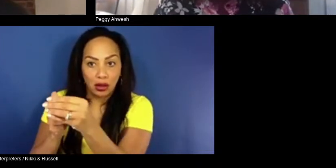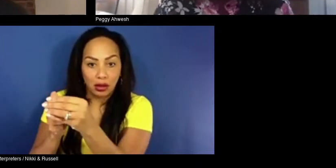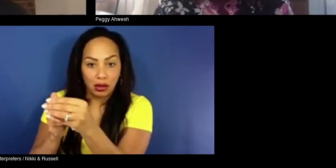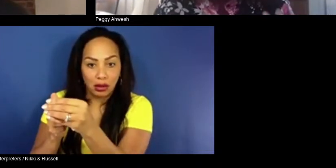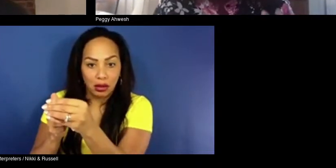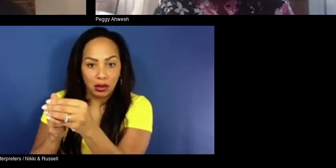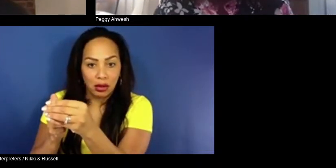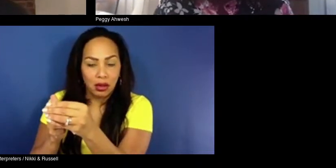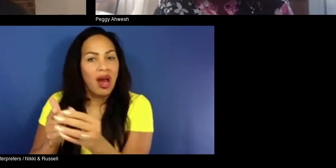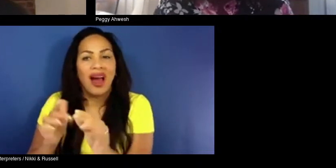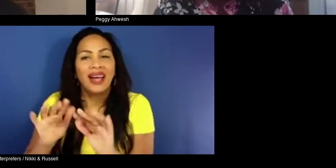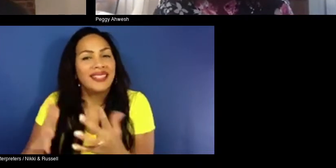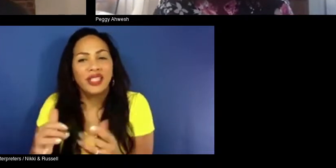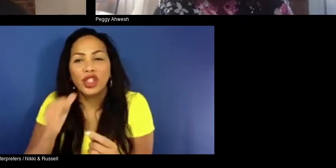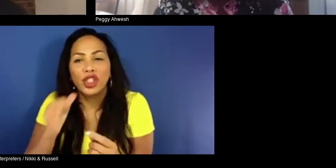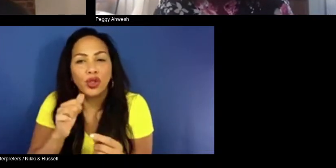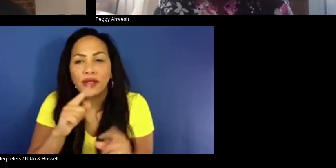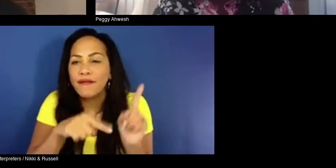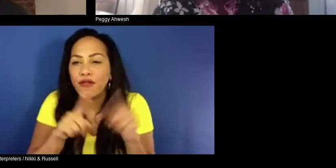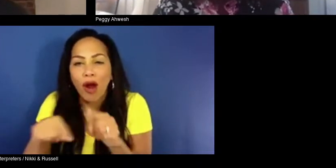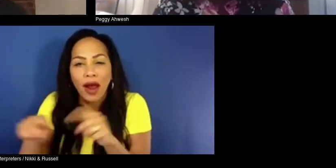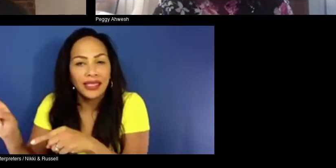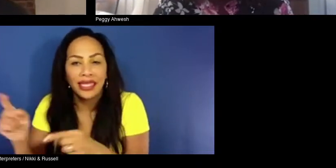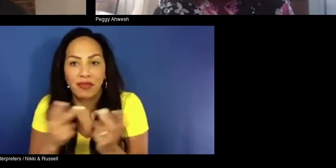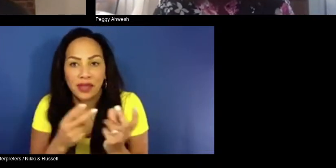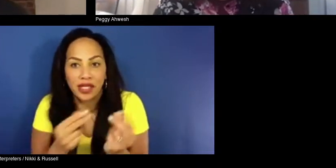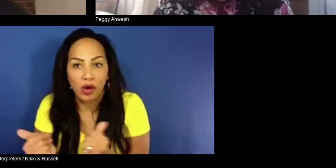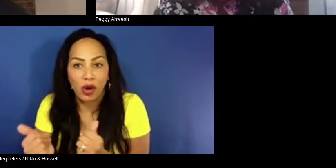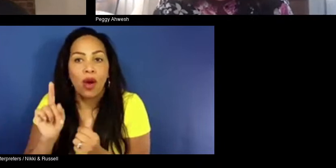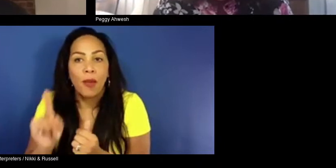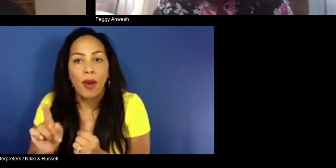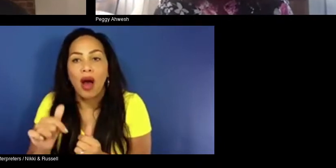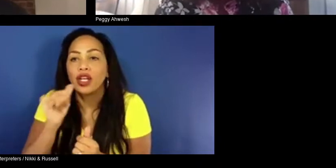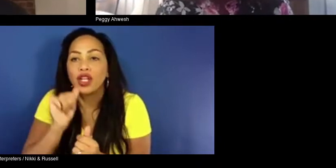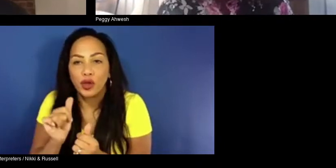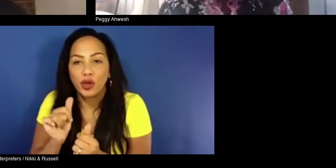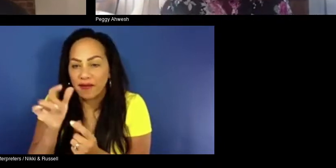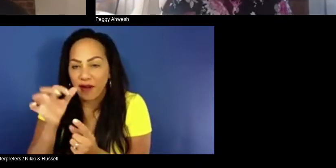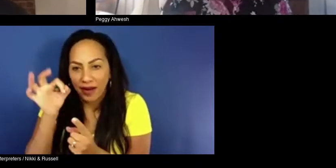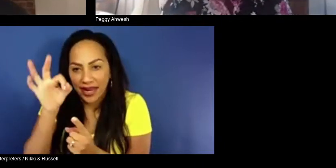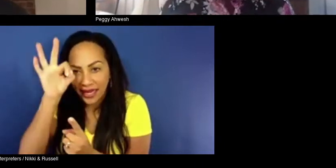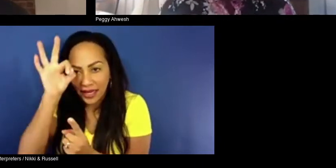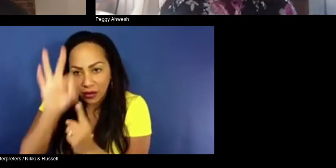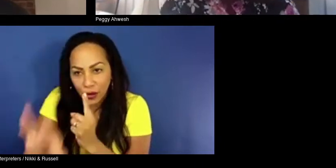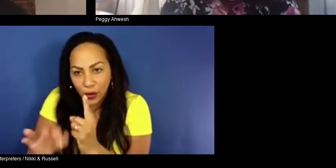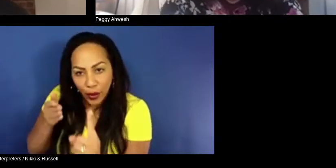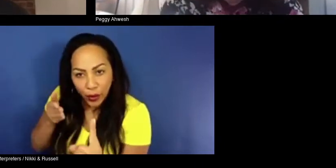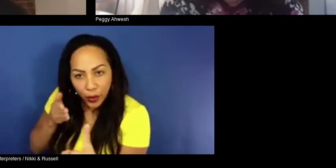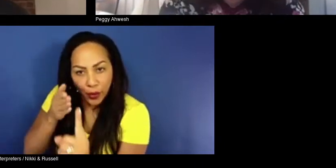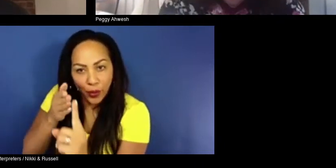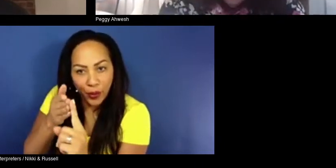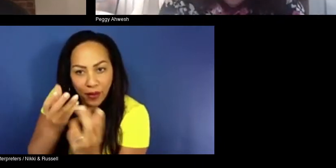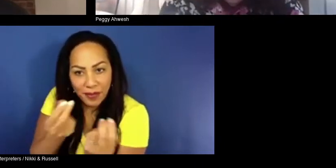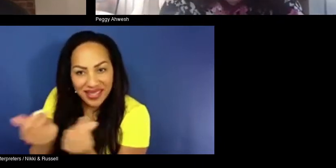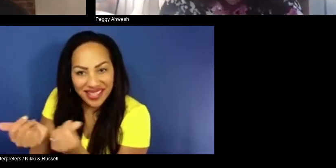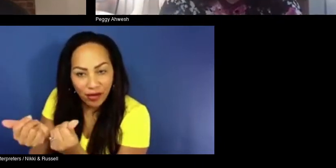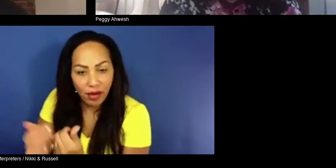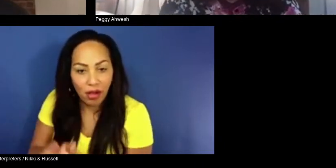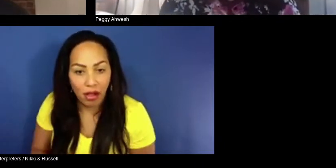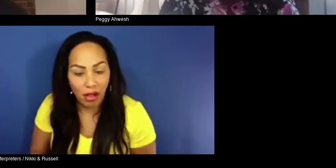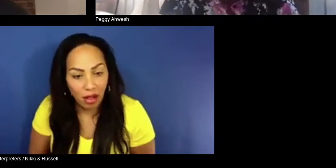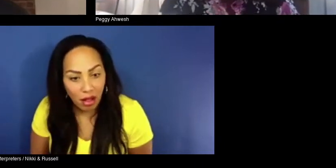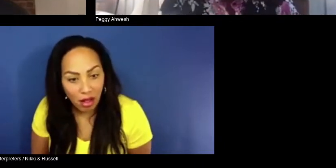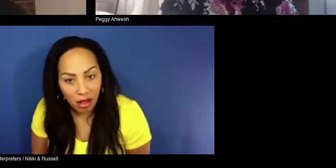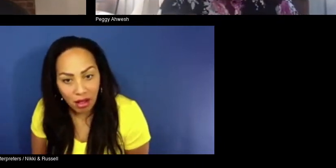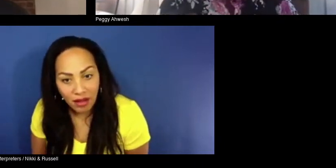of material, but I kind of worked with a very intense singularity of the material. I think that also